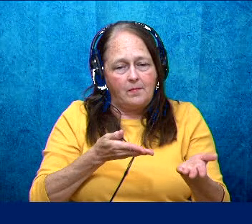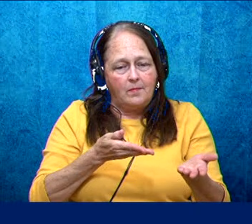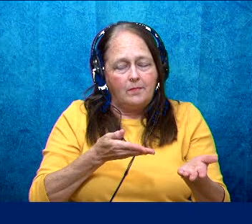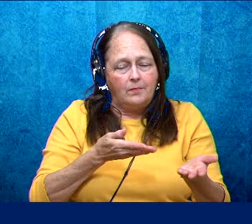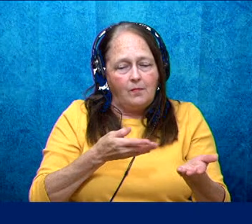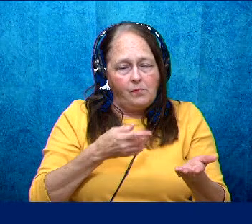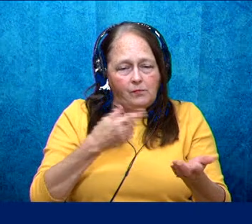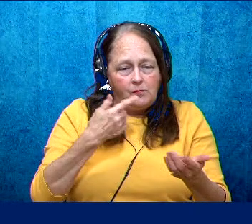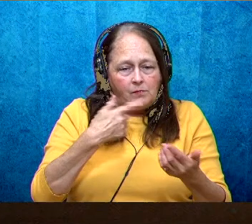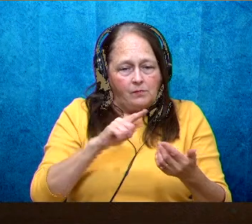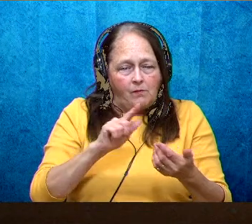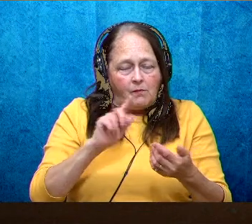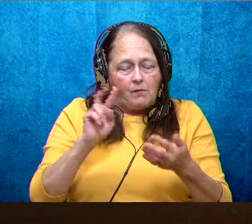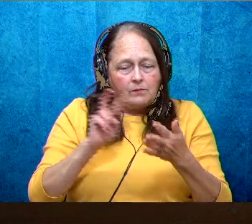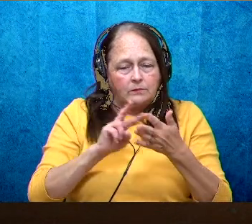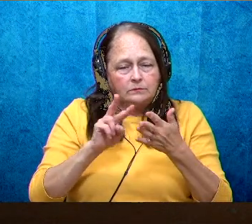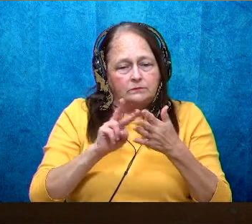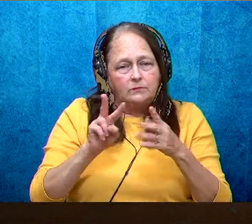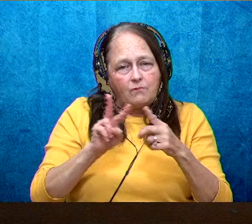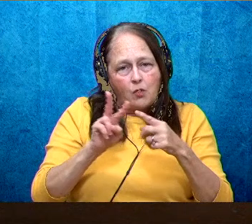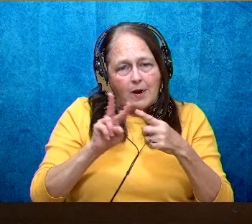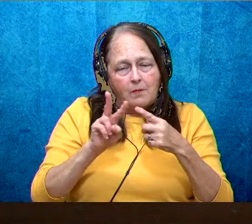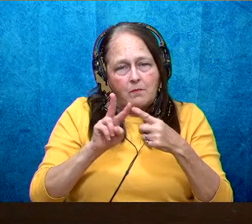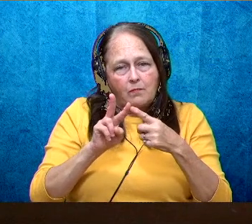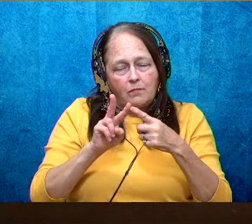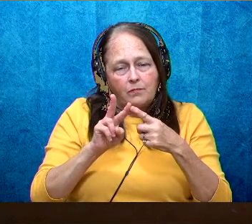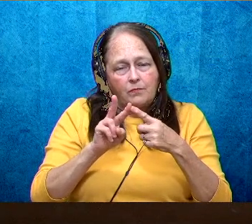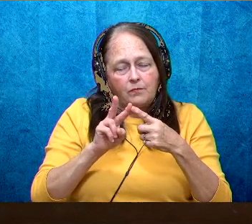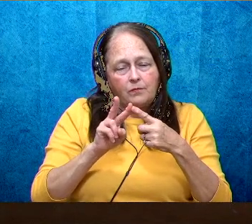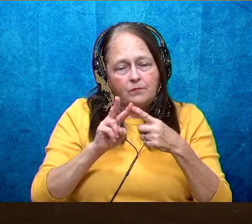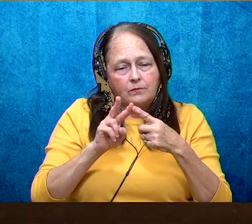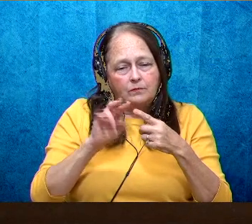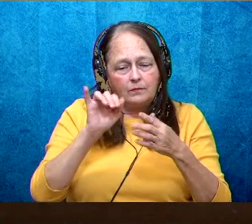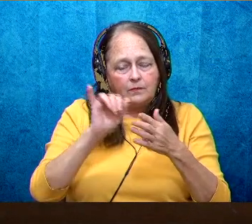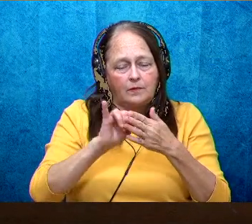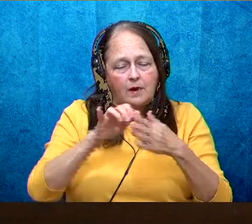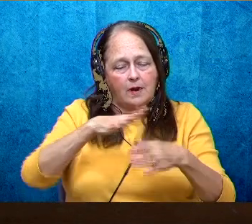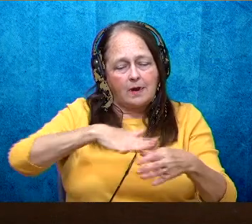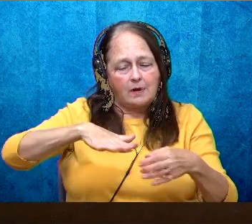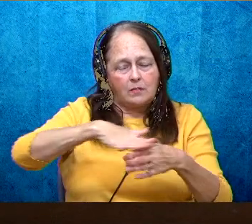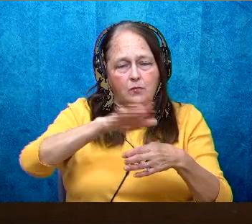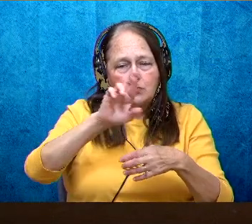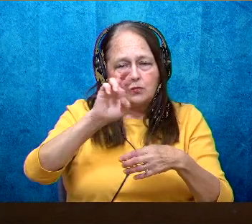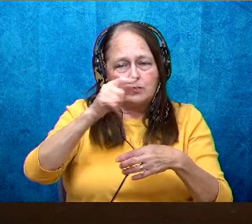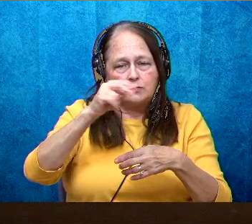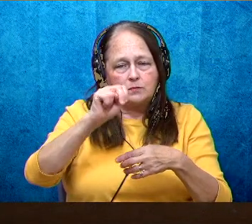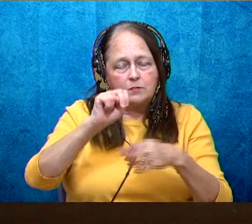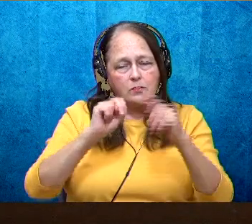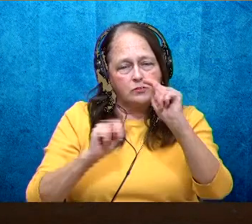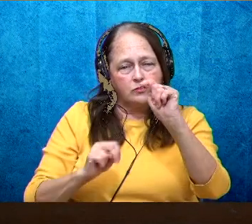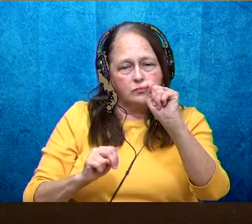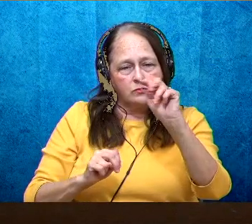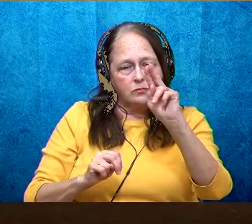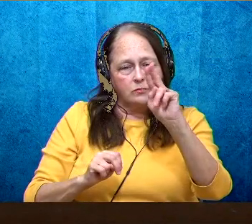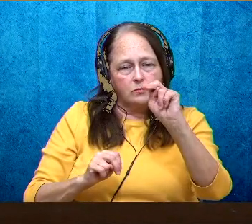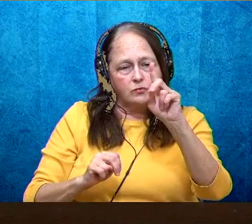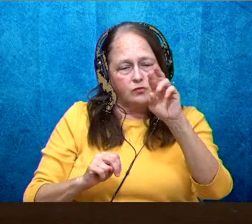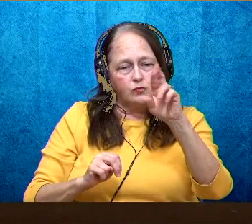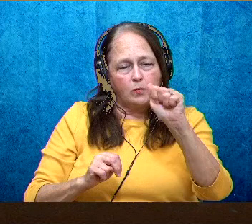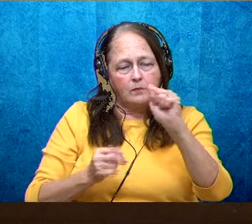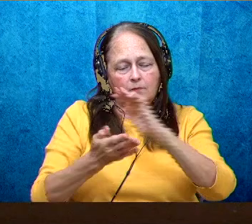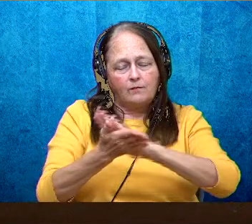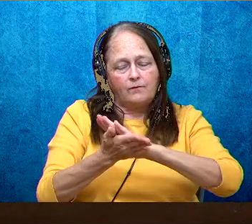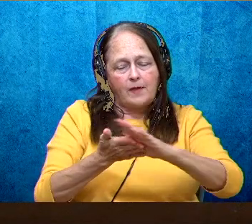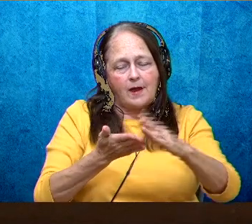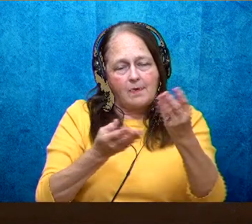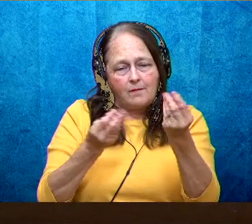visual vocabulary. Some things about this region. The tundra. This is flat land